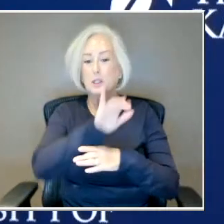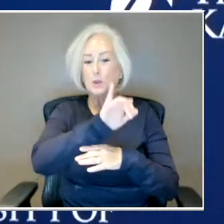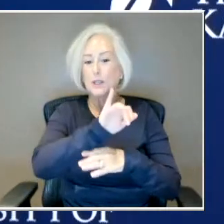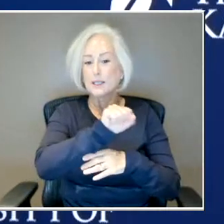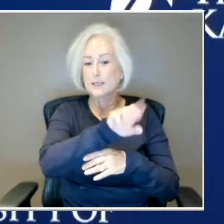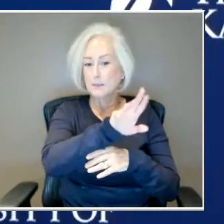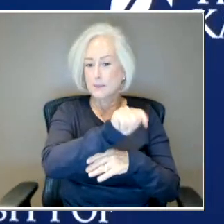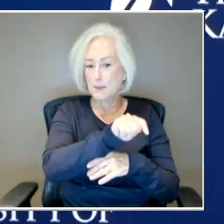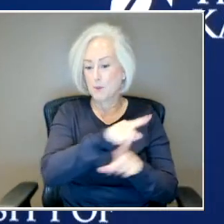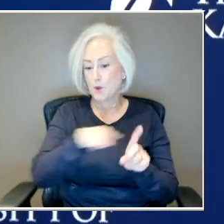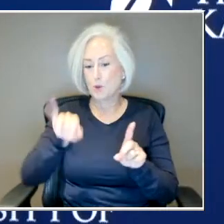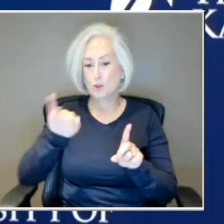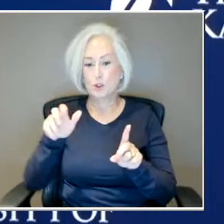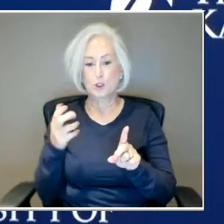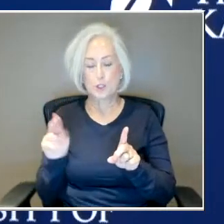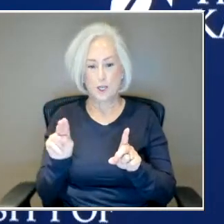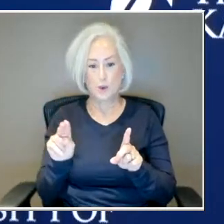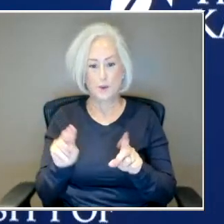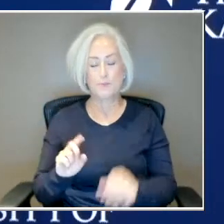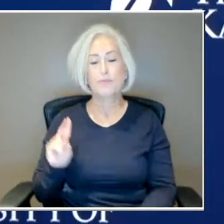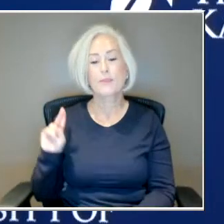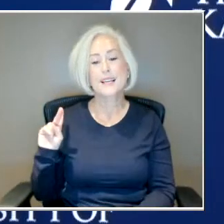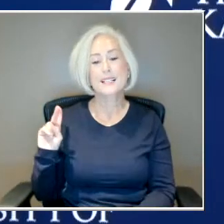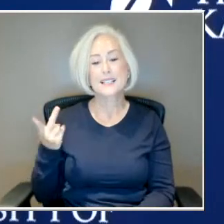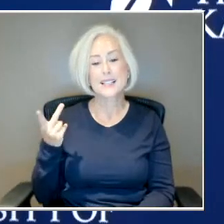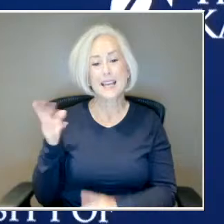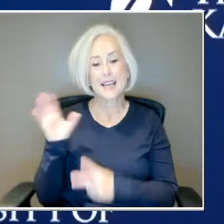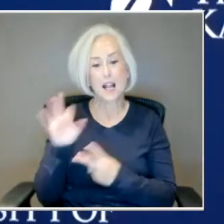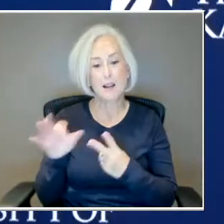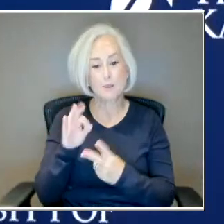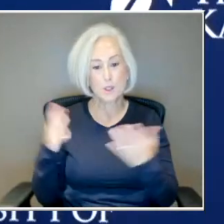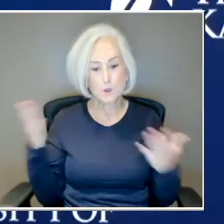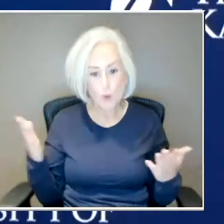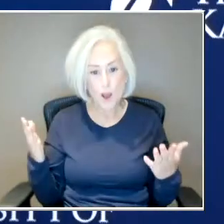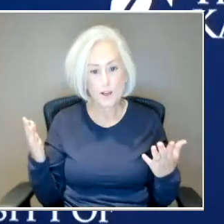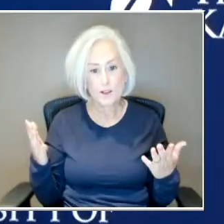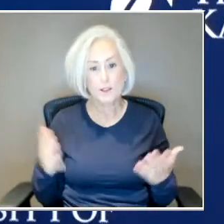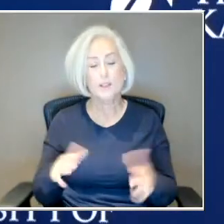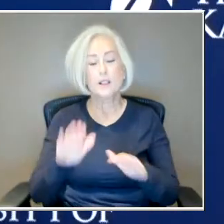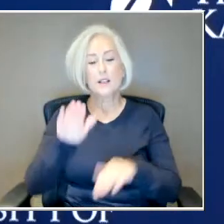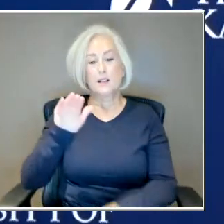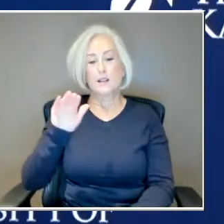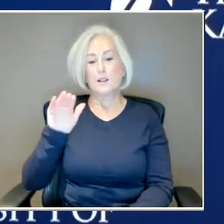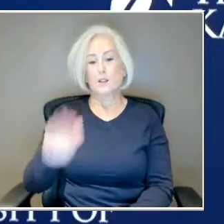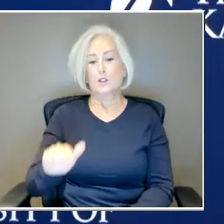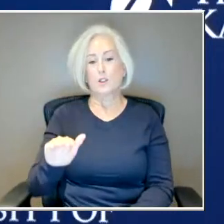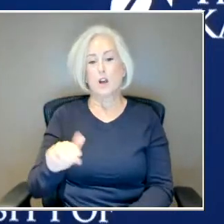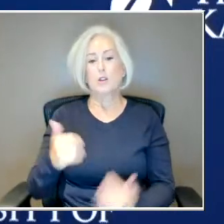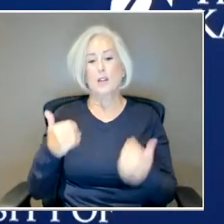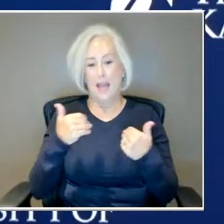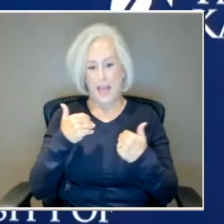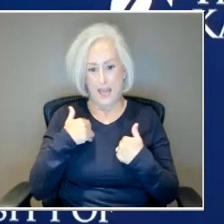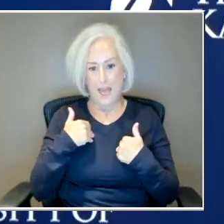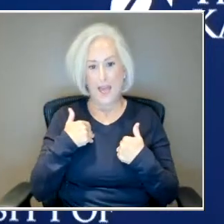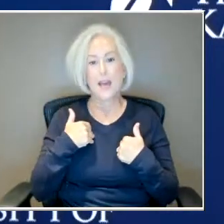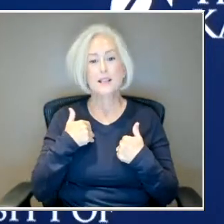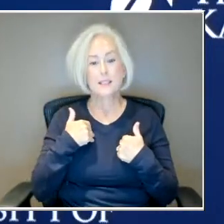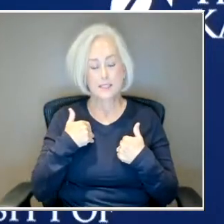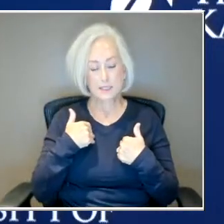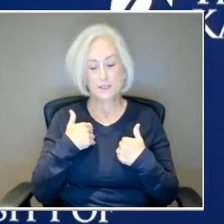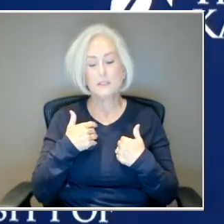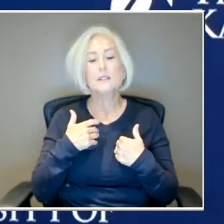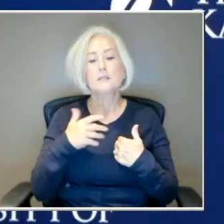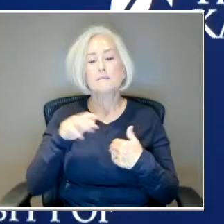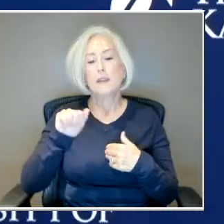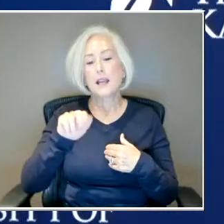second option is the child just get the antibodies itself. That's immediate protection. It lasts about 5 months.